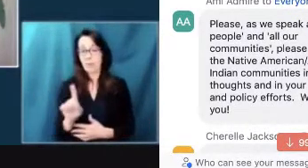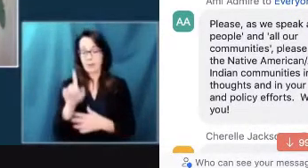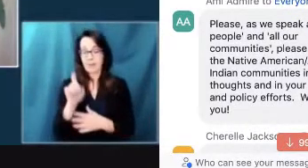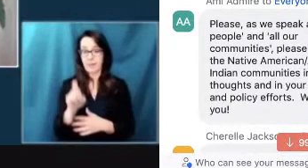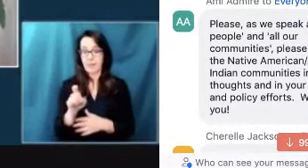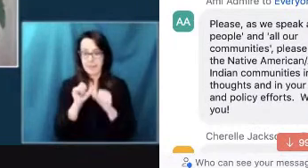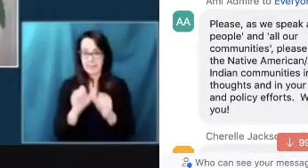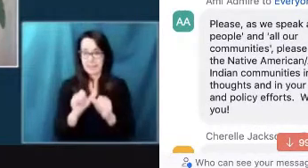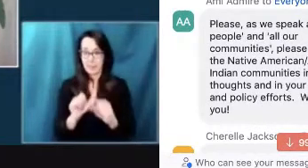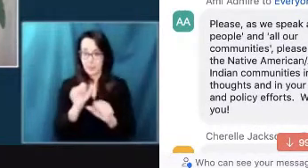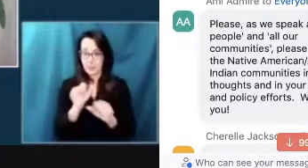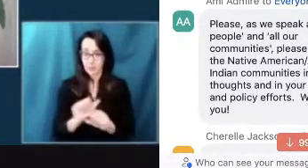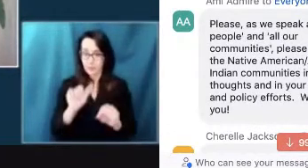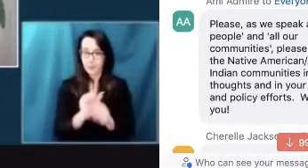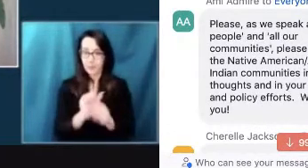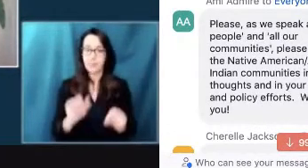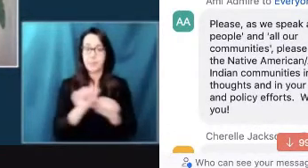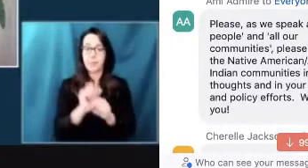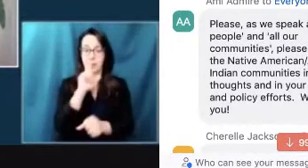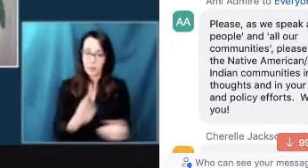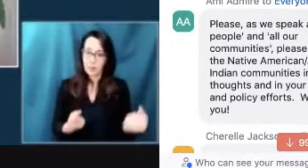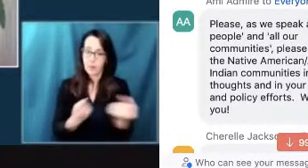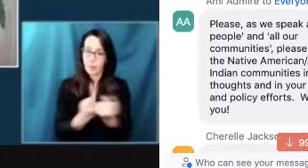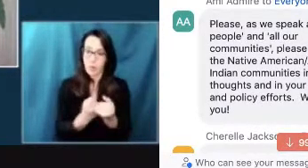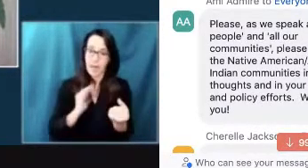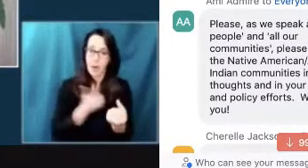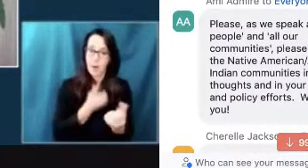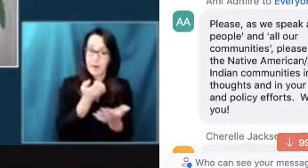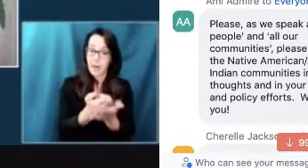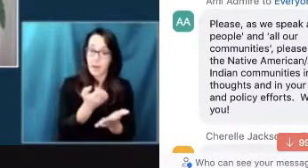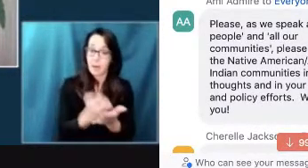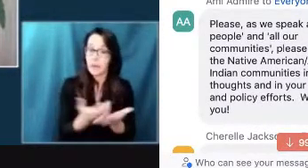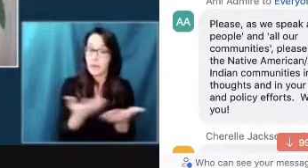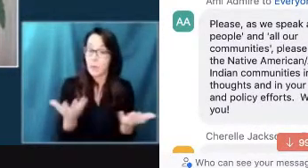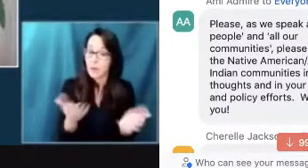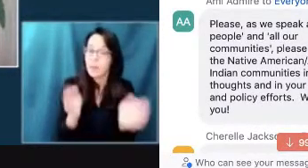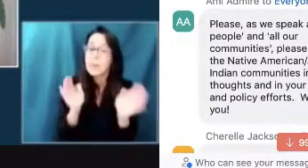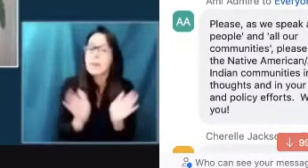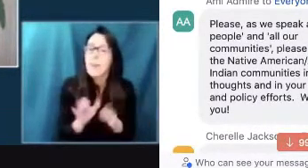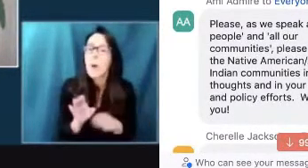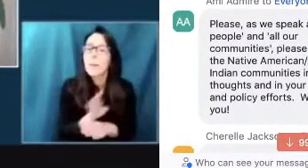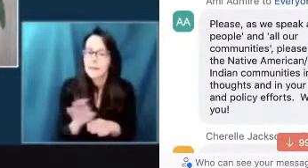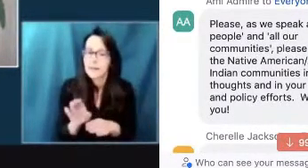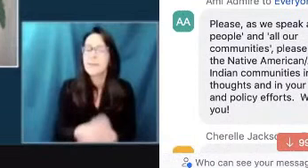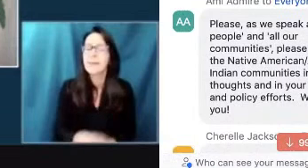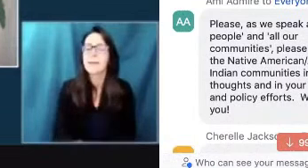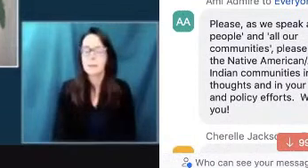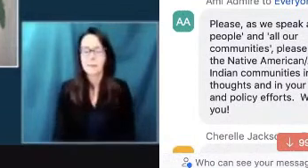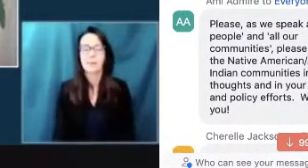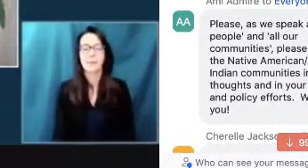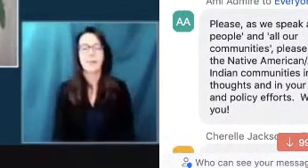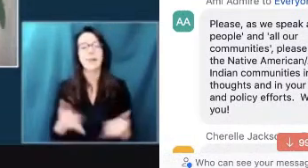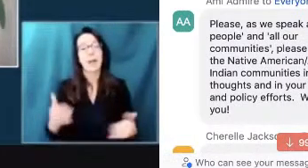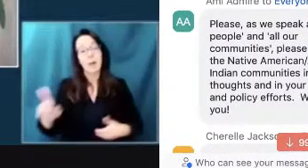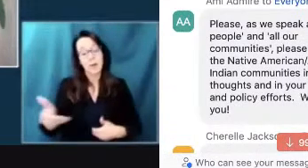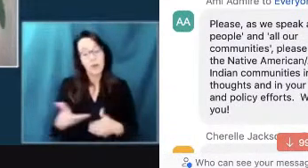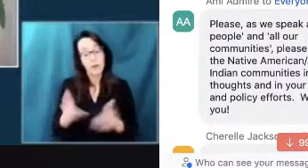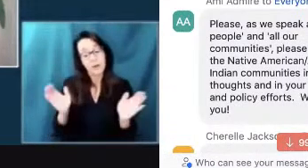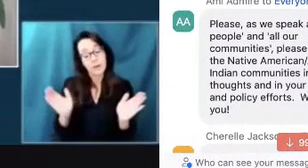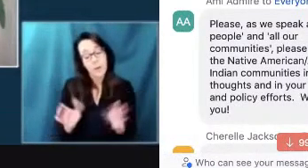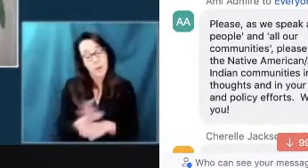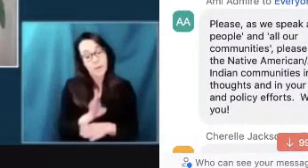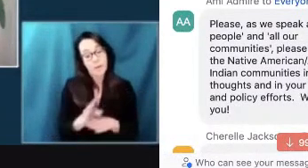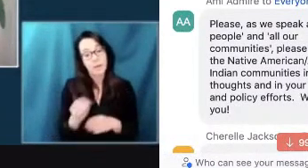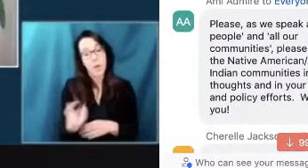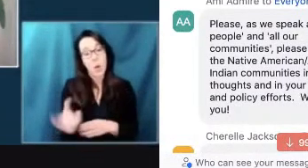work to support the lifeblood of our economy, small businesses. Now, I would like to introduce a small business owner from